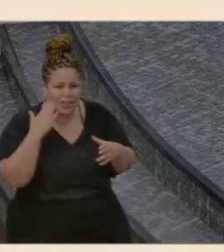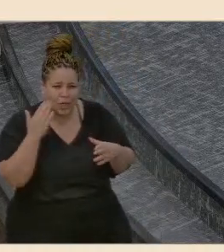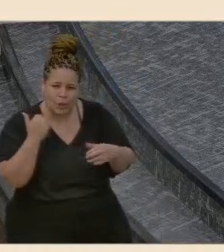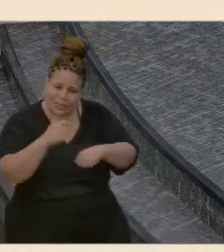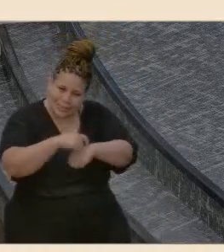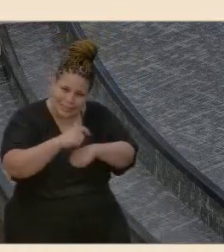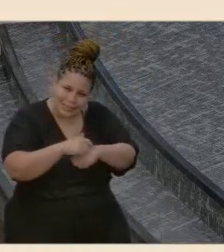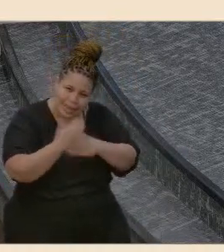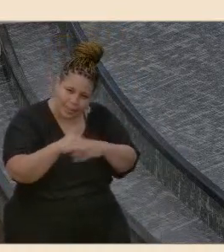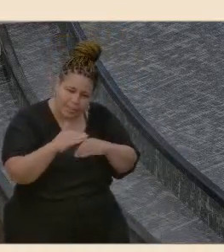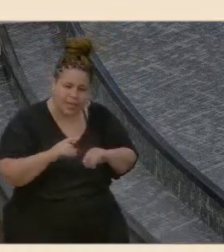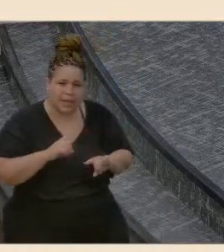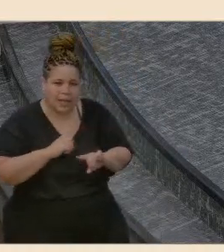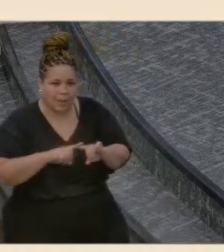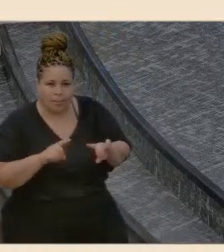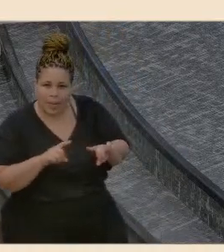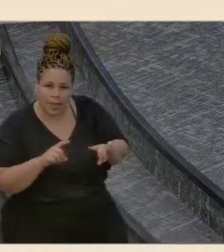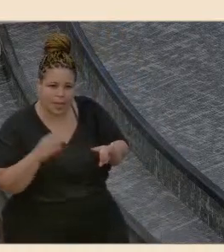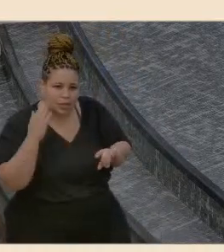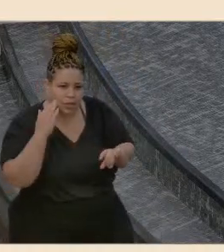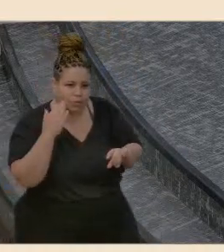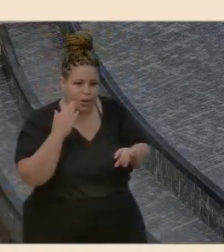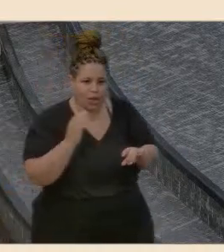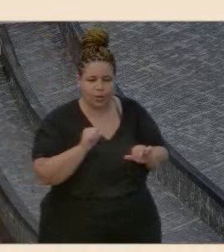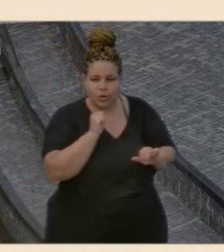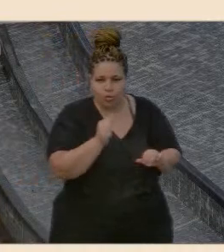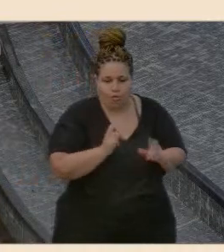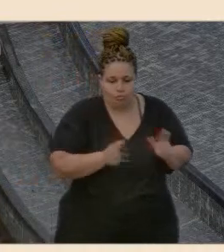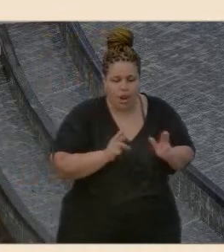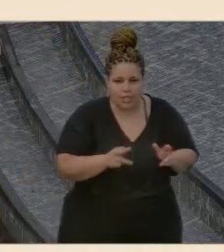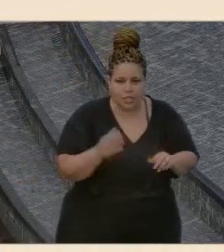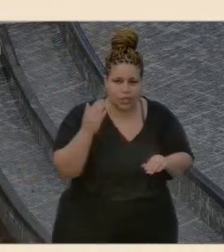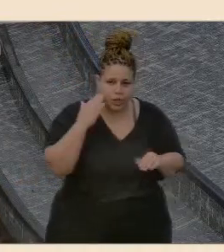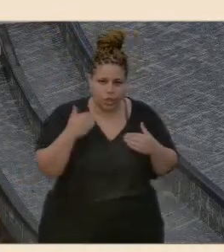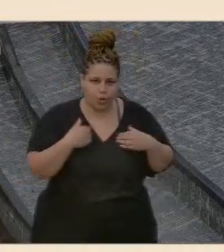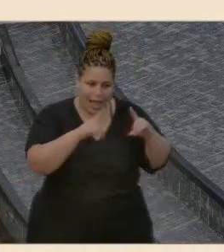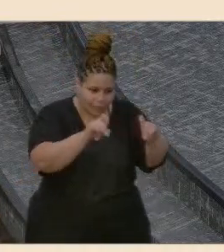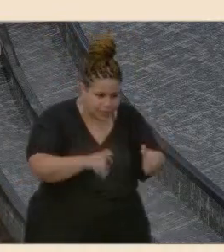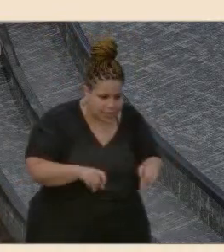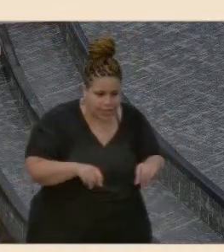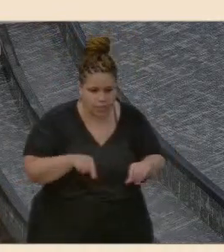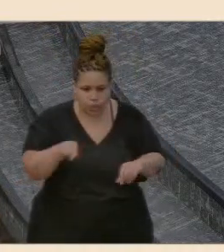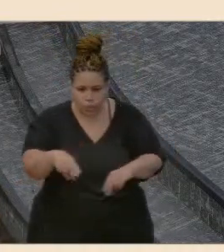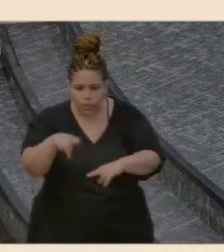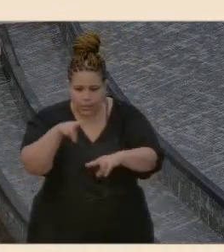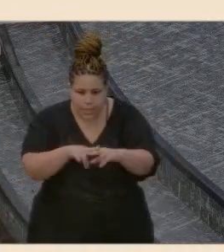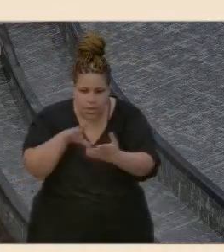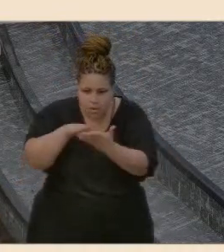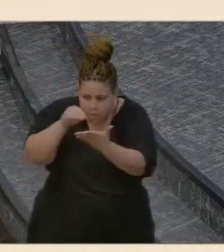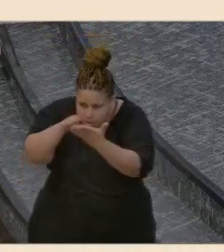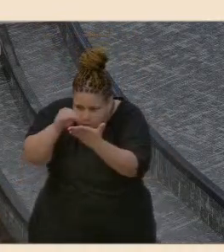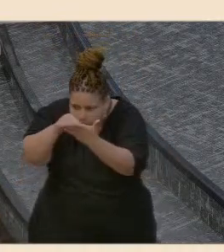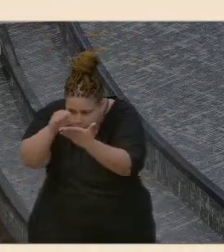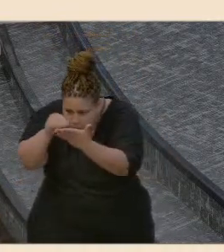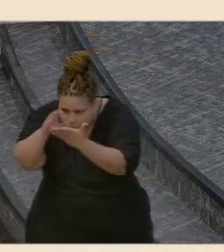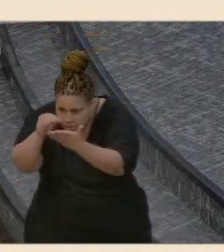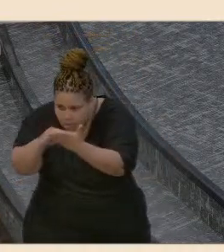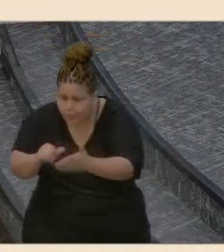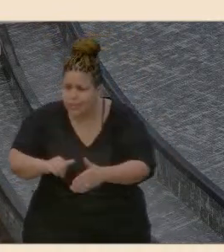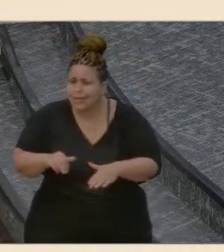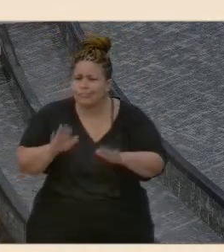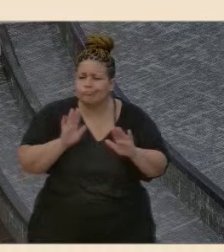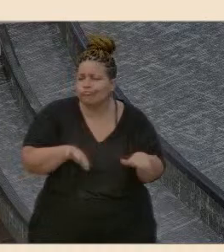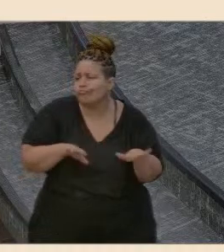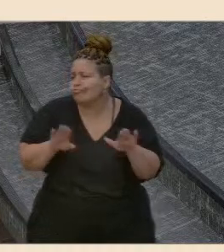of pre-test, and then it's a test afterwards, so you're there learning. It's just not no sit and chill and